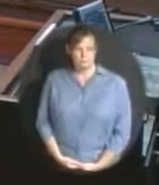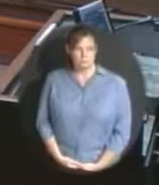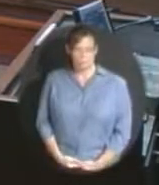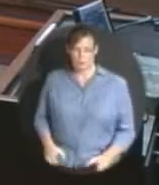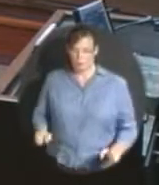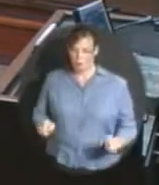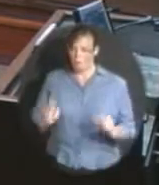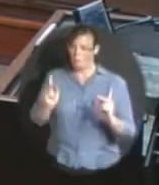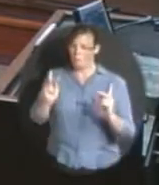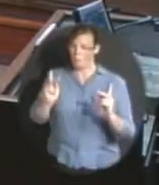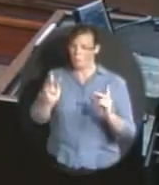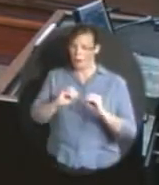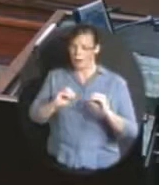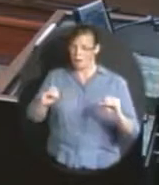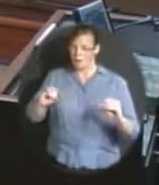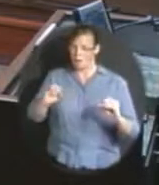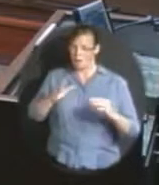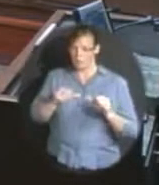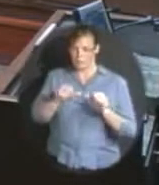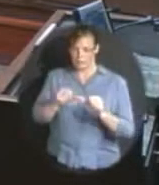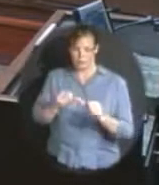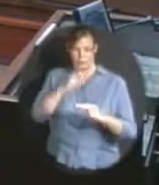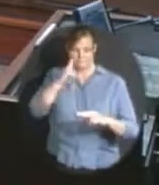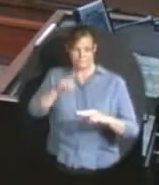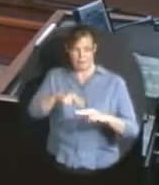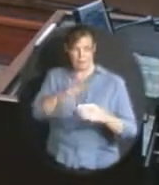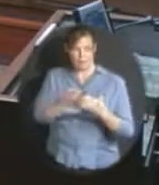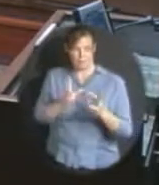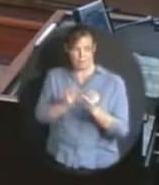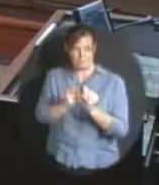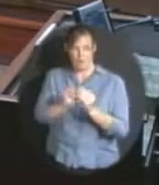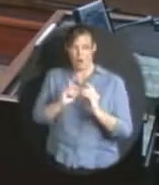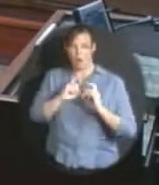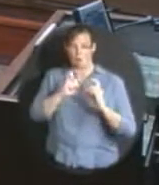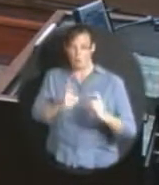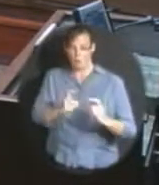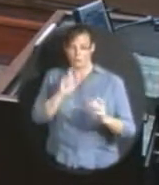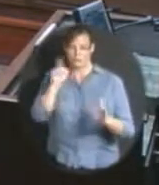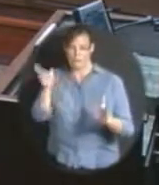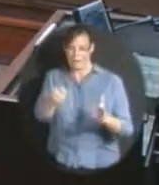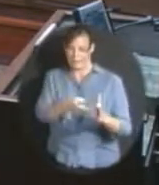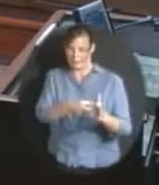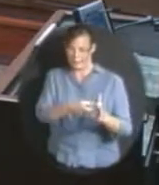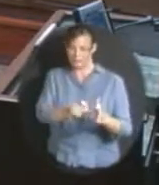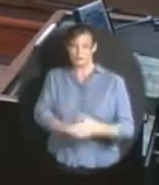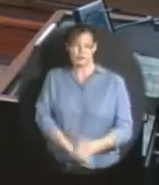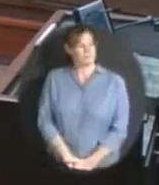All right, well, seeing none, we will move on to the fun part of our meeting where we do awards and recognitions.